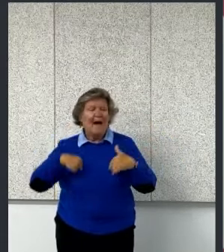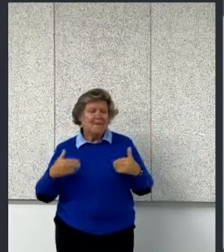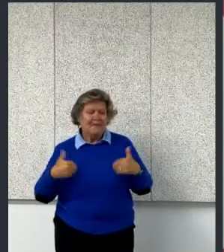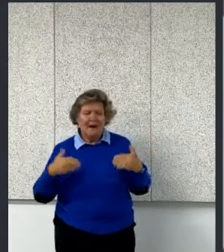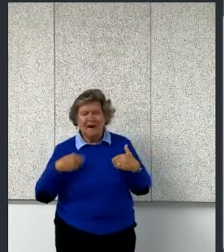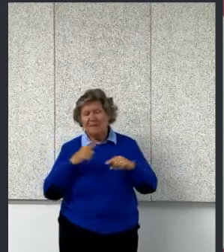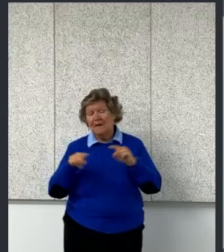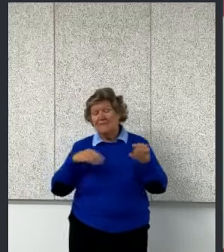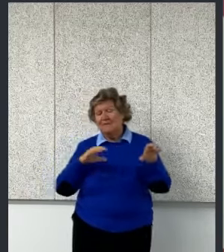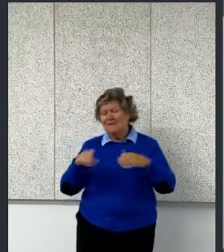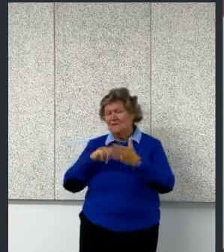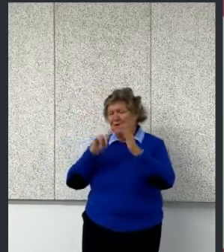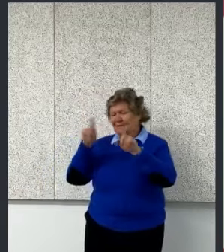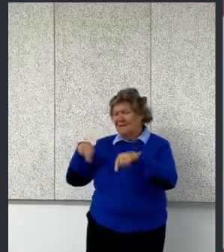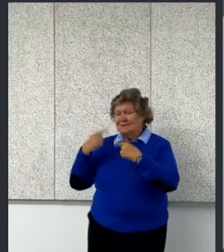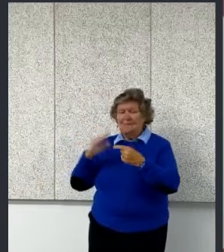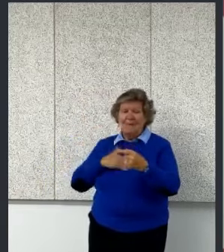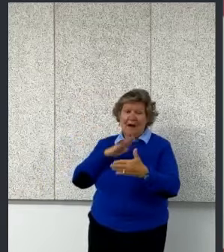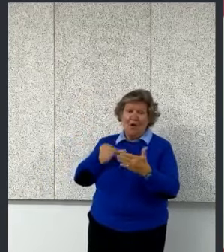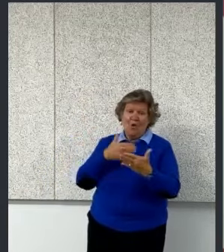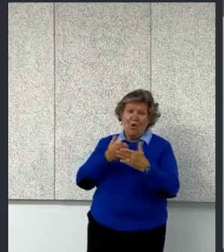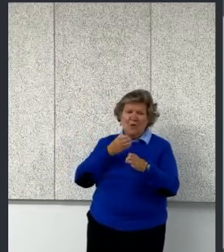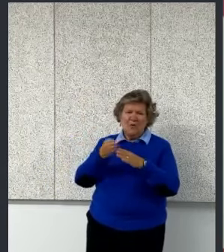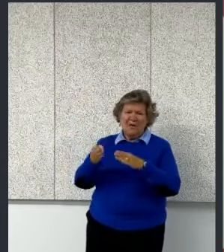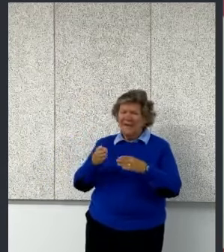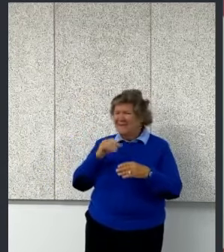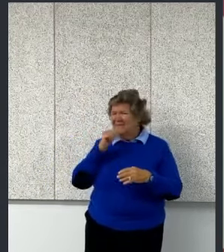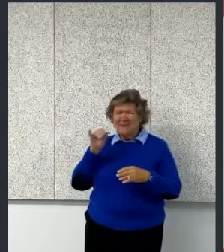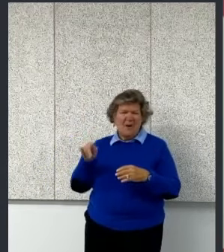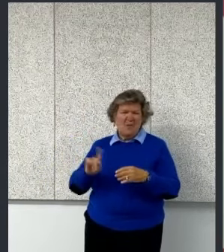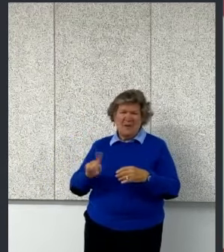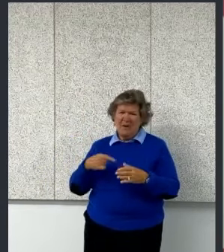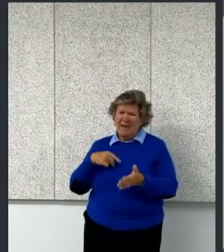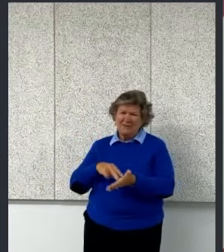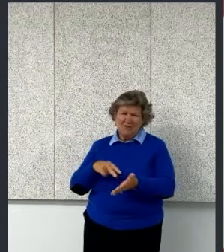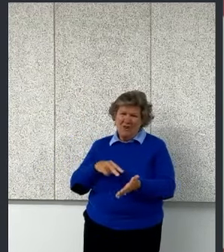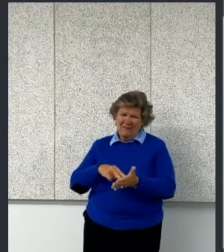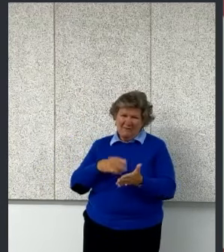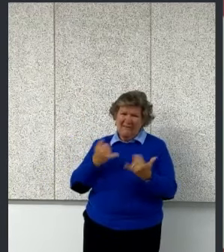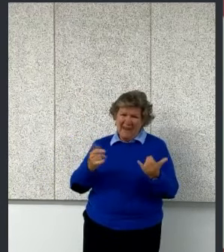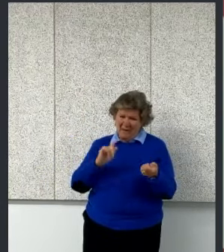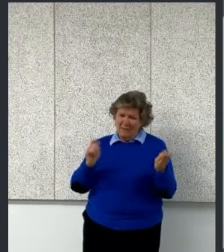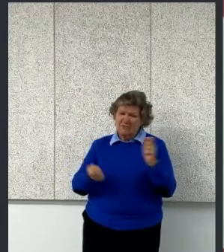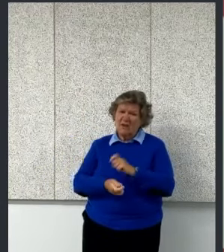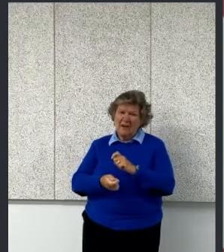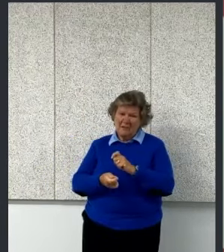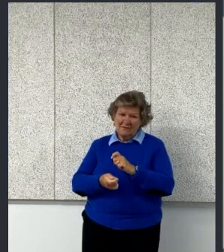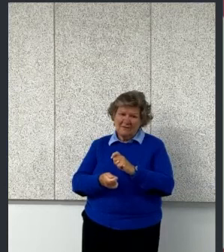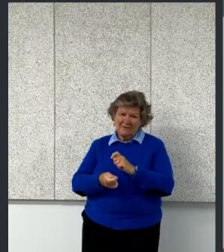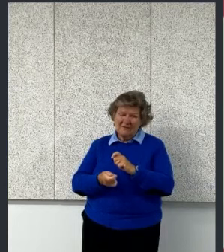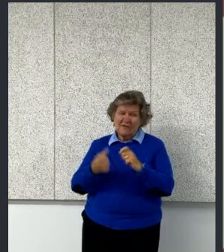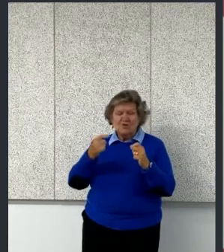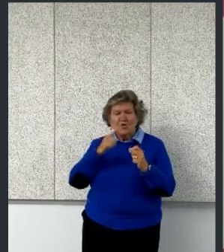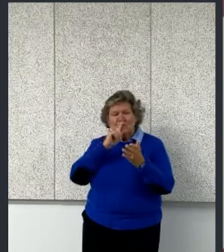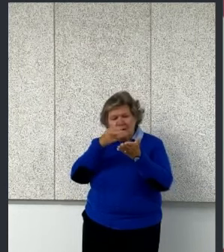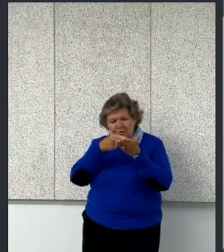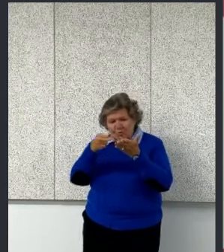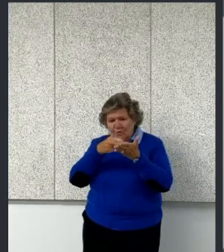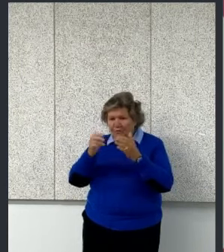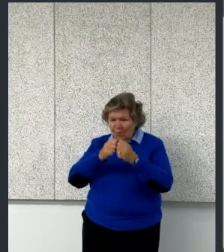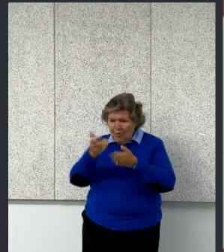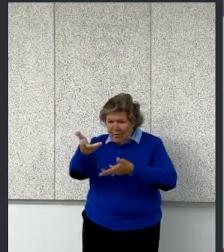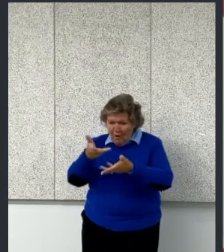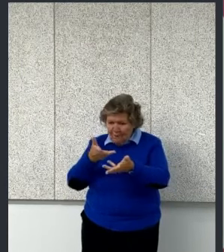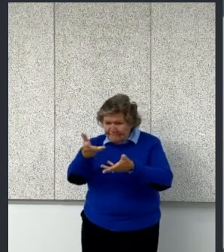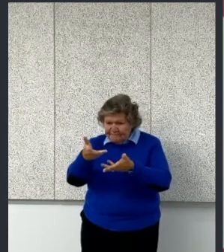doing this my whole career, and that is not where I started in this work, right? And so, you know, to be truthful in our exchanges in a